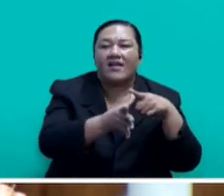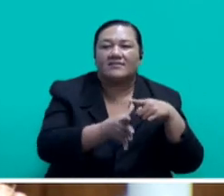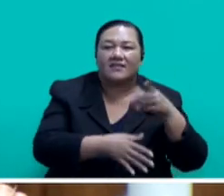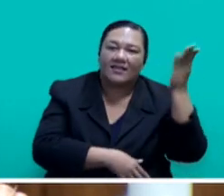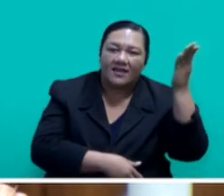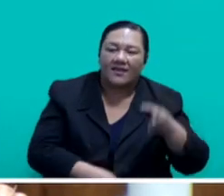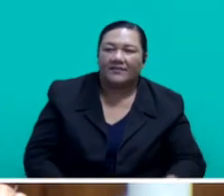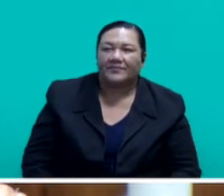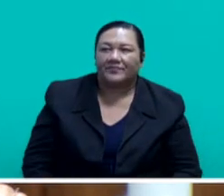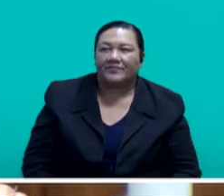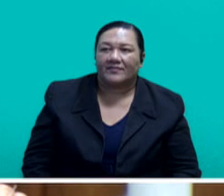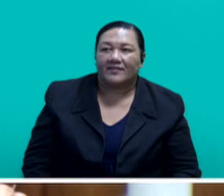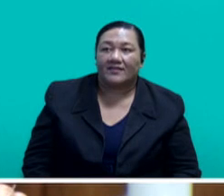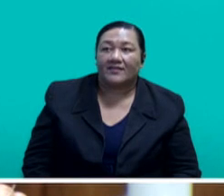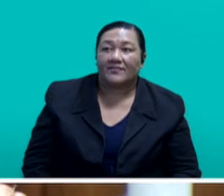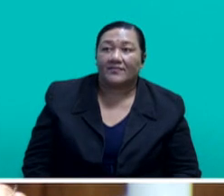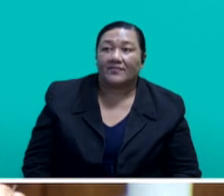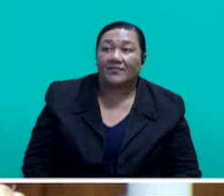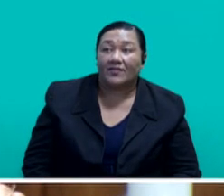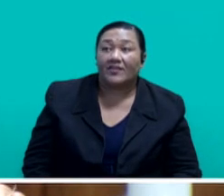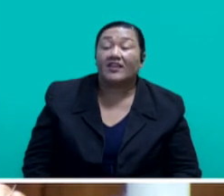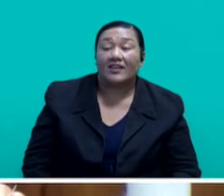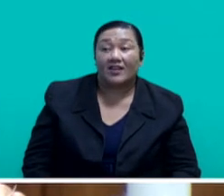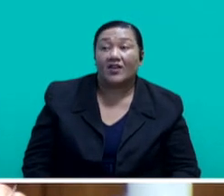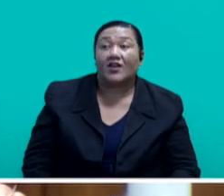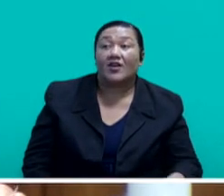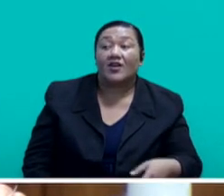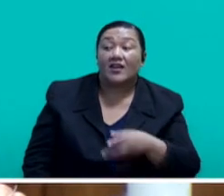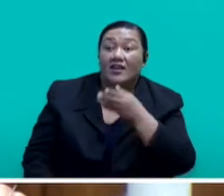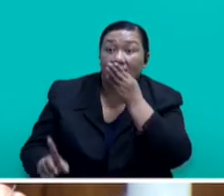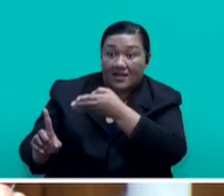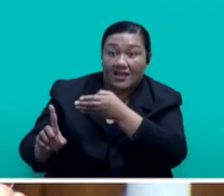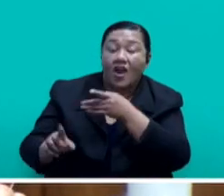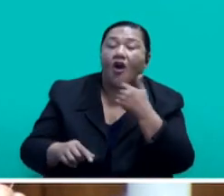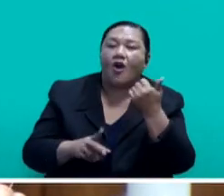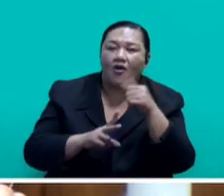Mr. Speaker said he also would have had to answer